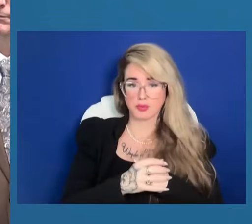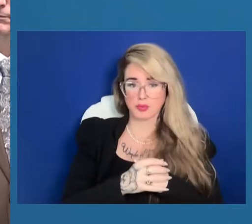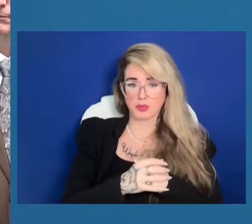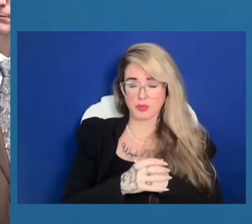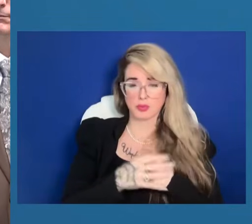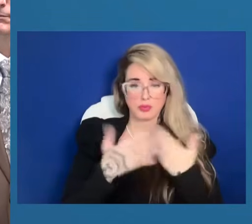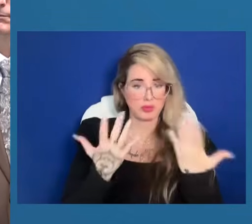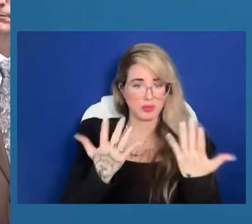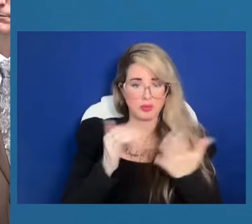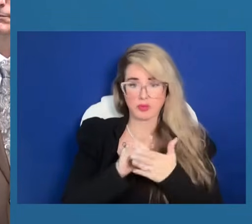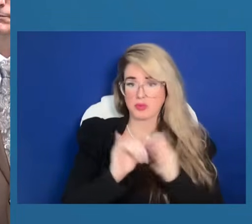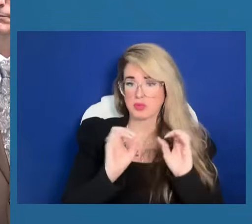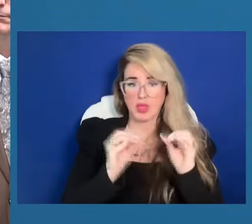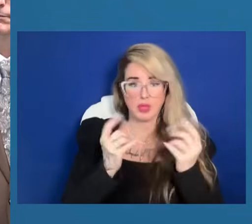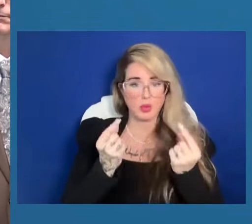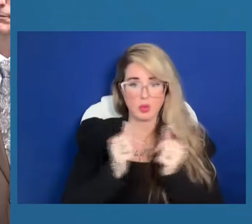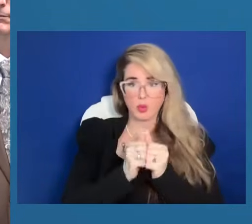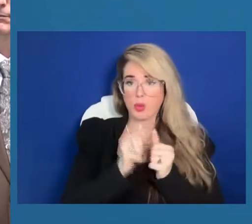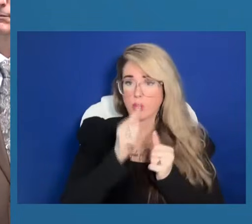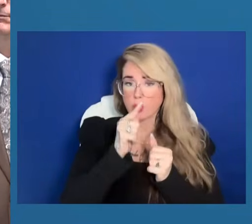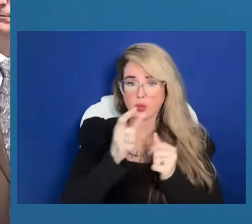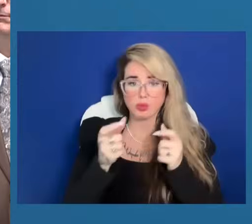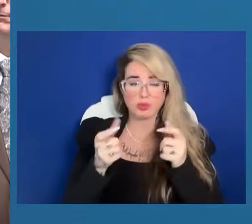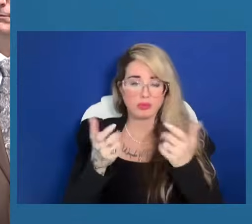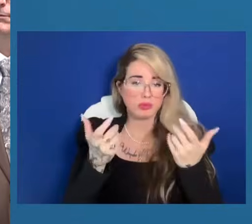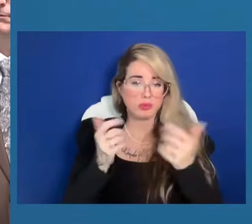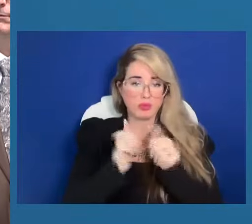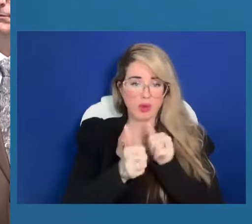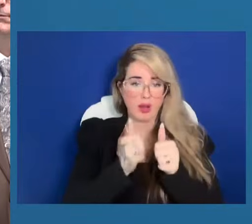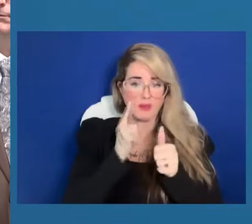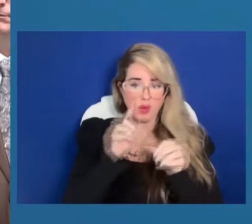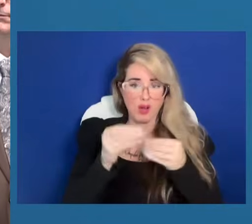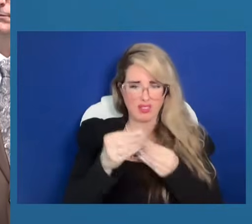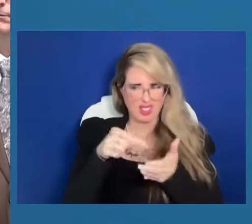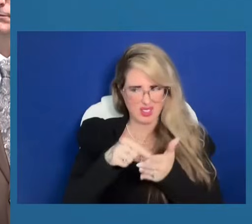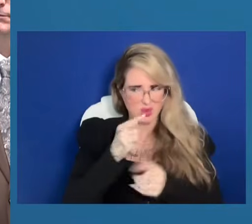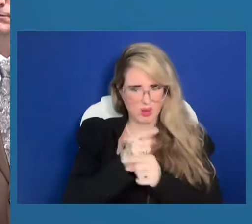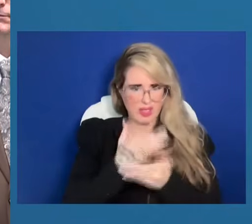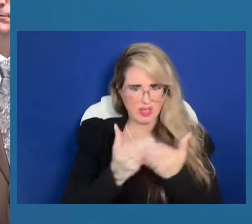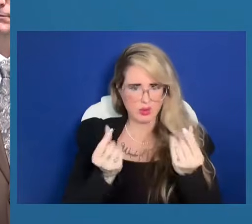So it has nothing to do with who's running for office. This is the right thing to do in this moment.